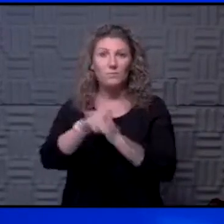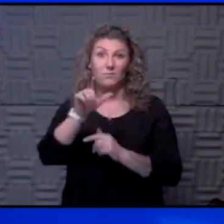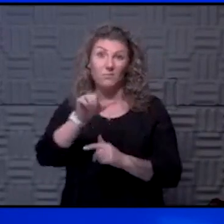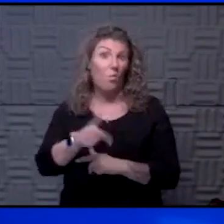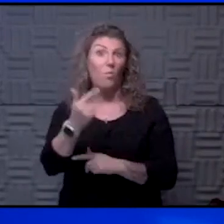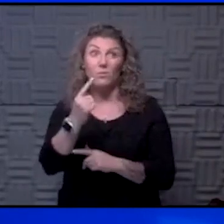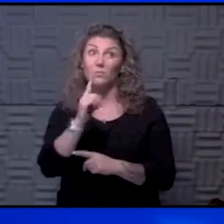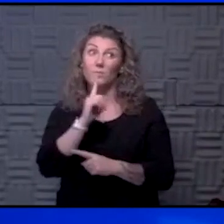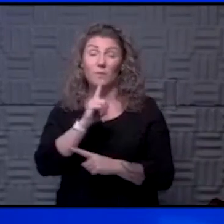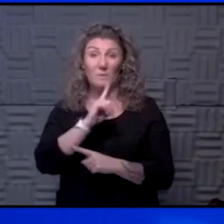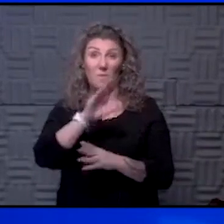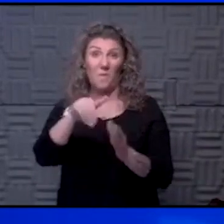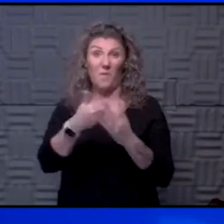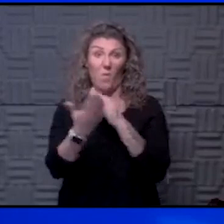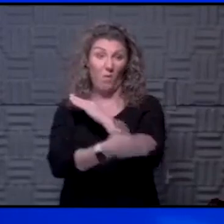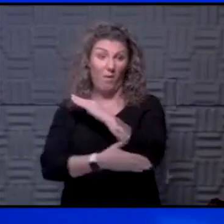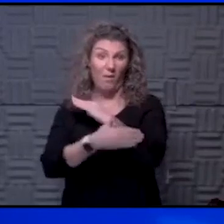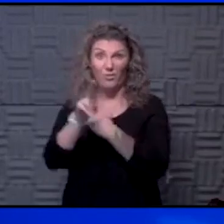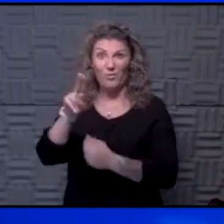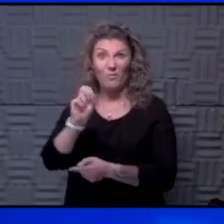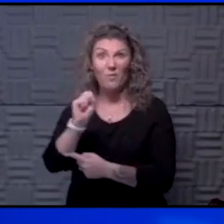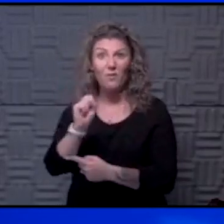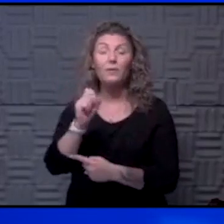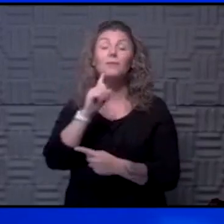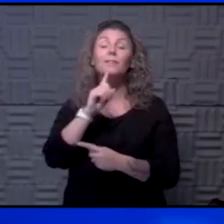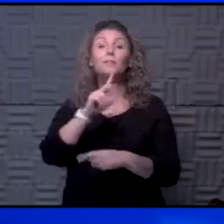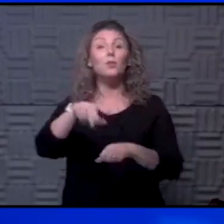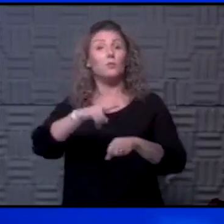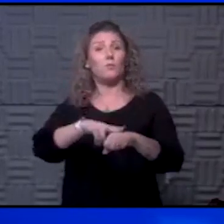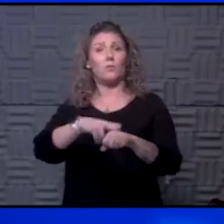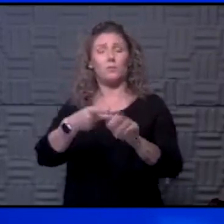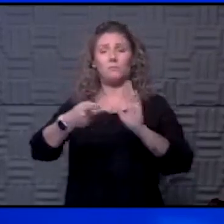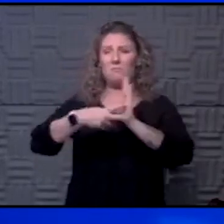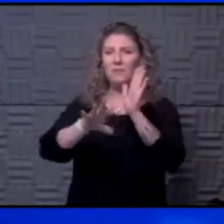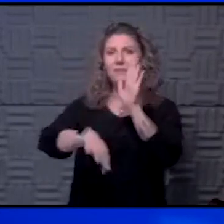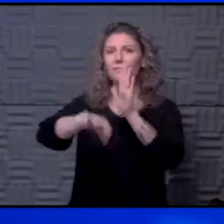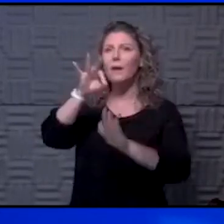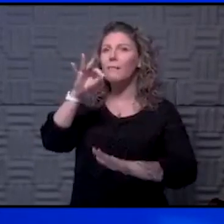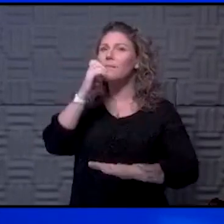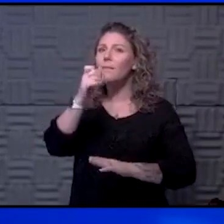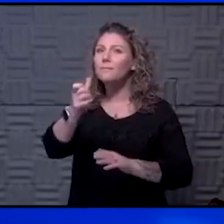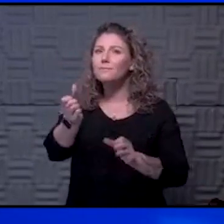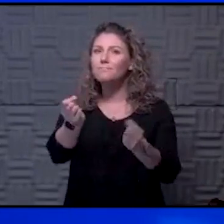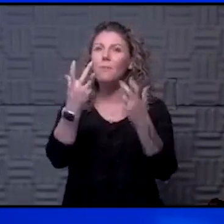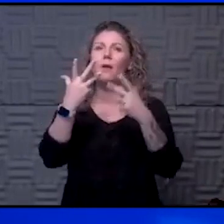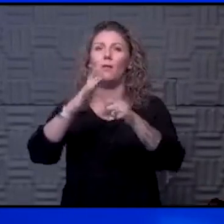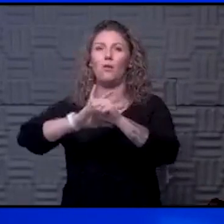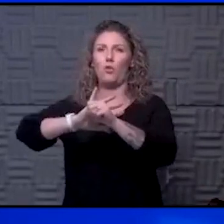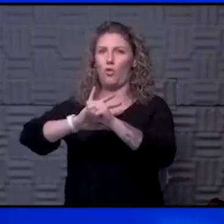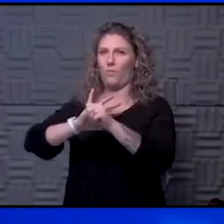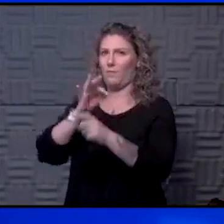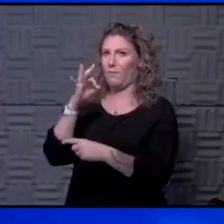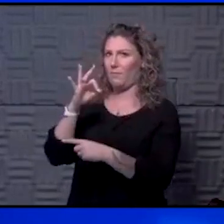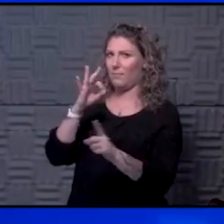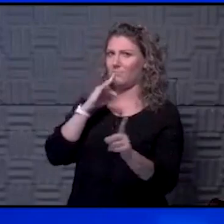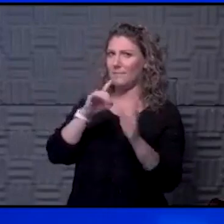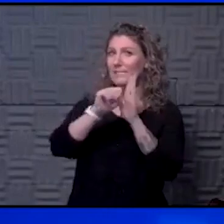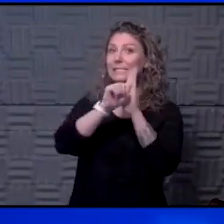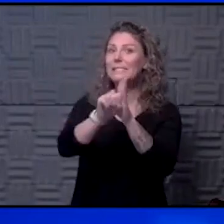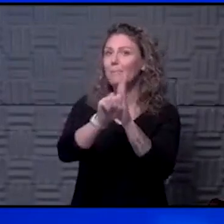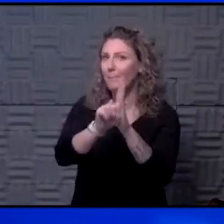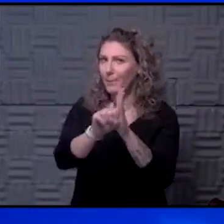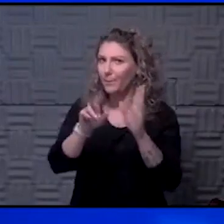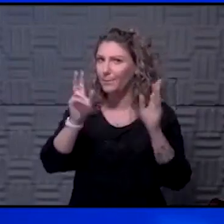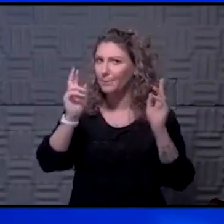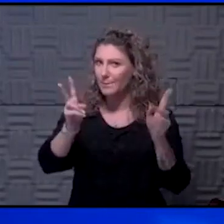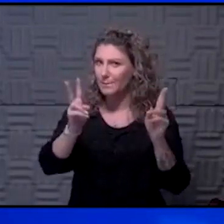country. And that, of course, means that we're finding less COVID disease in symptomatic patients because we're testing